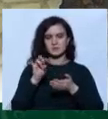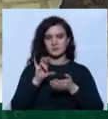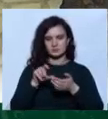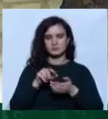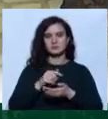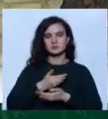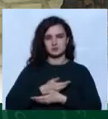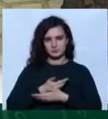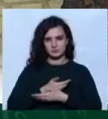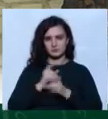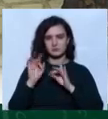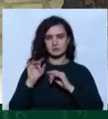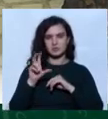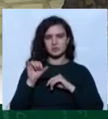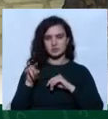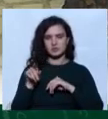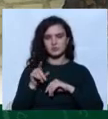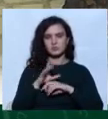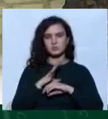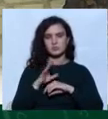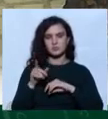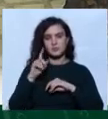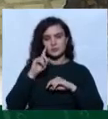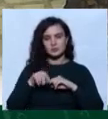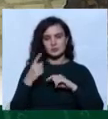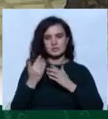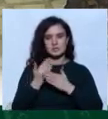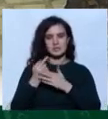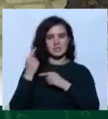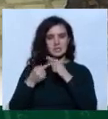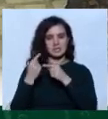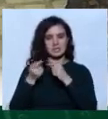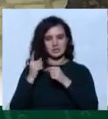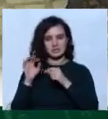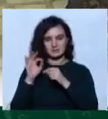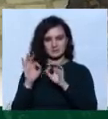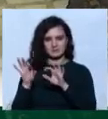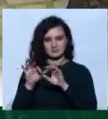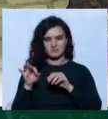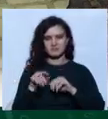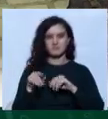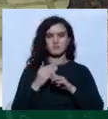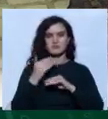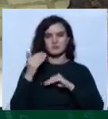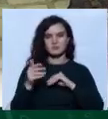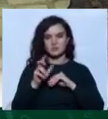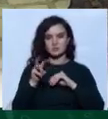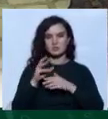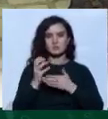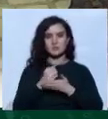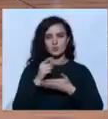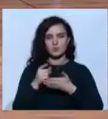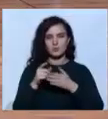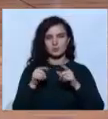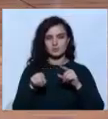who lives at the inn, tells Jim to beware of a one-legged man. Later, Jim finds a